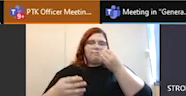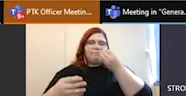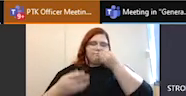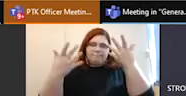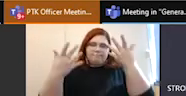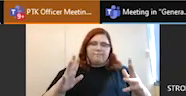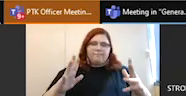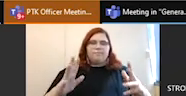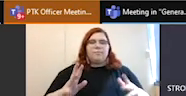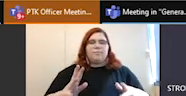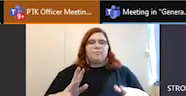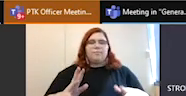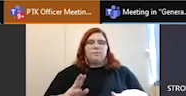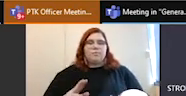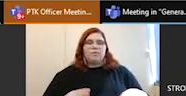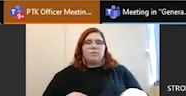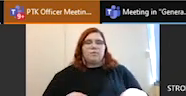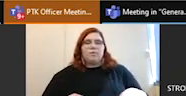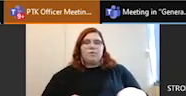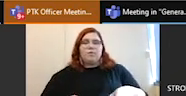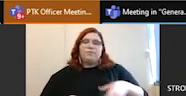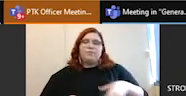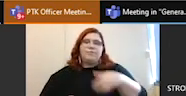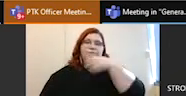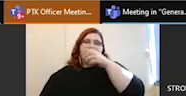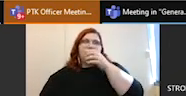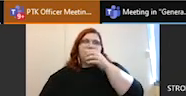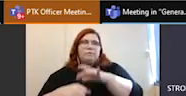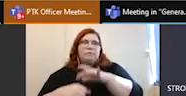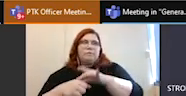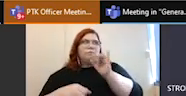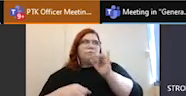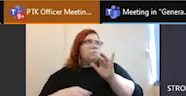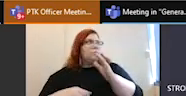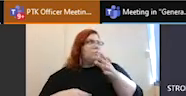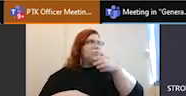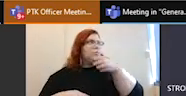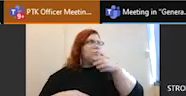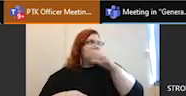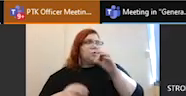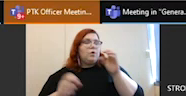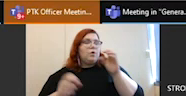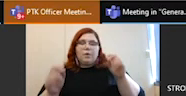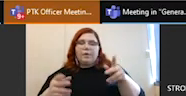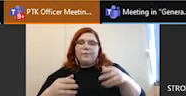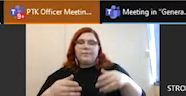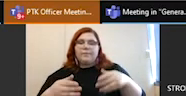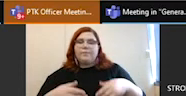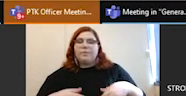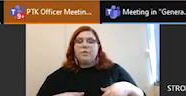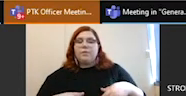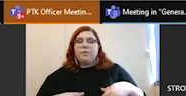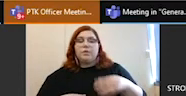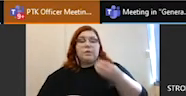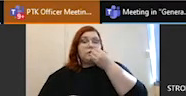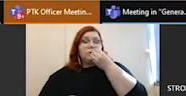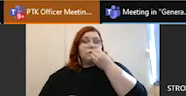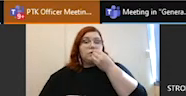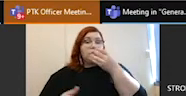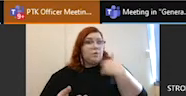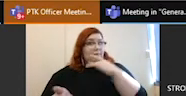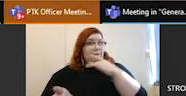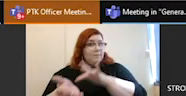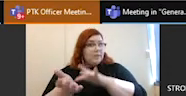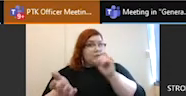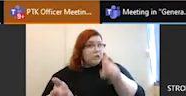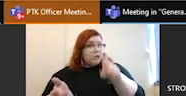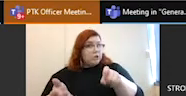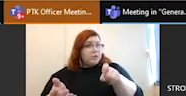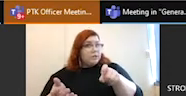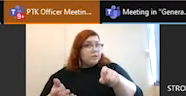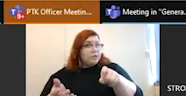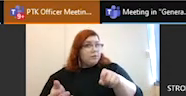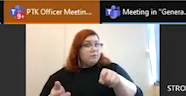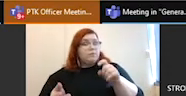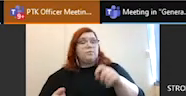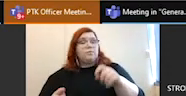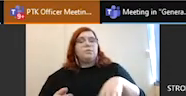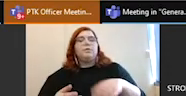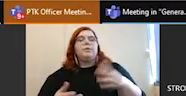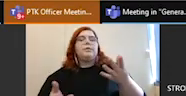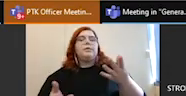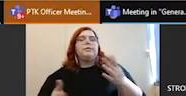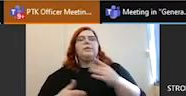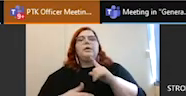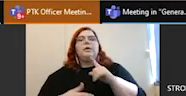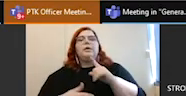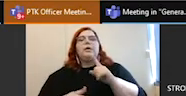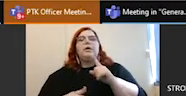soda. So you have your snack. Have you taken any medication that you need to take? Let's say that, oh no, I haven't taken